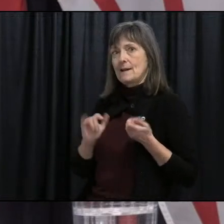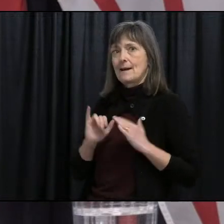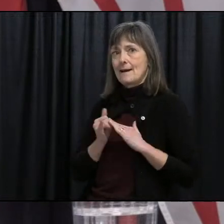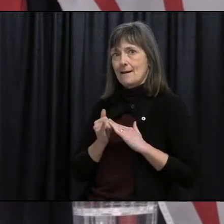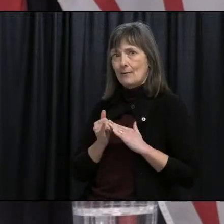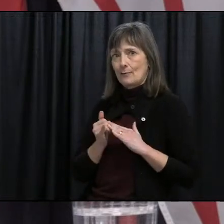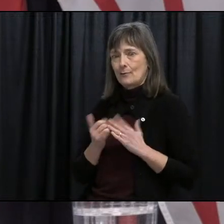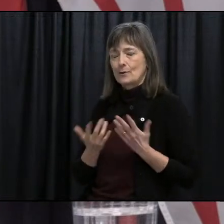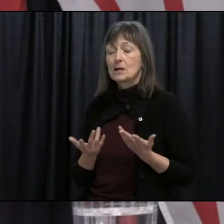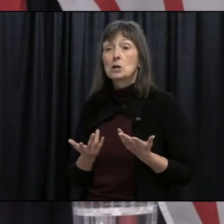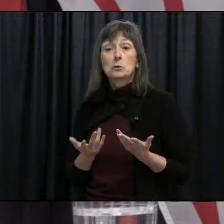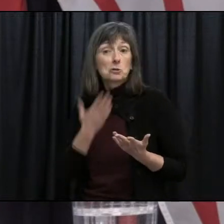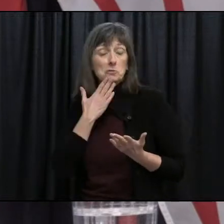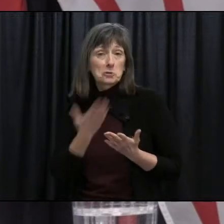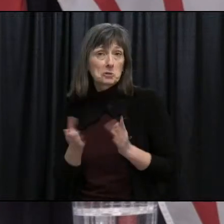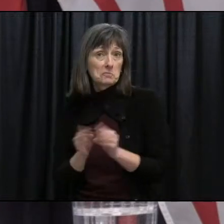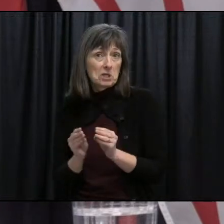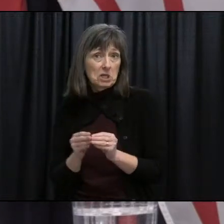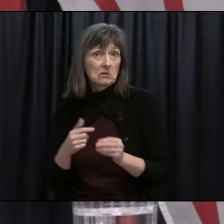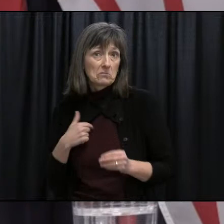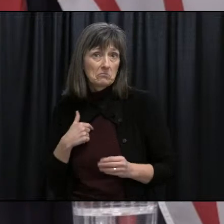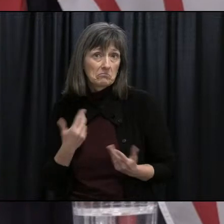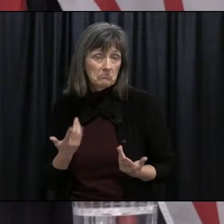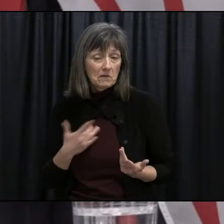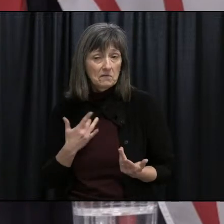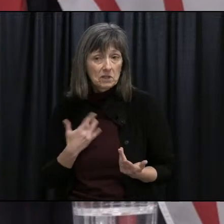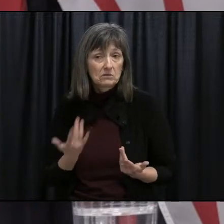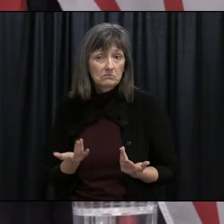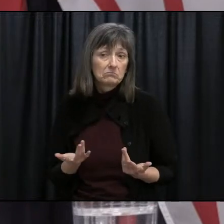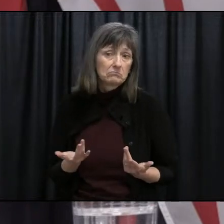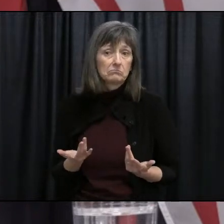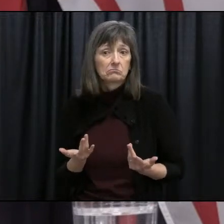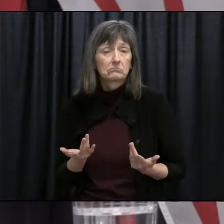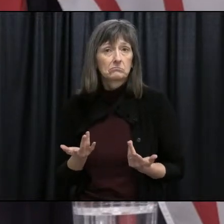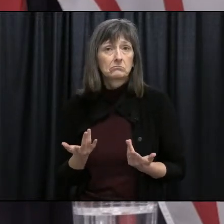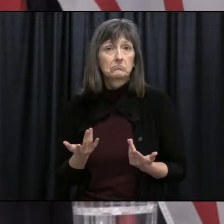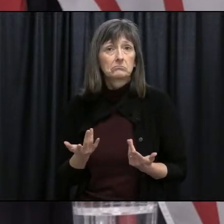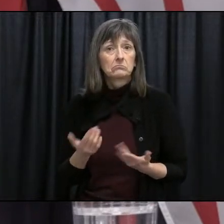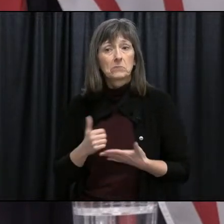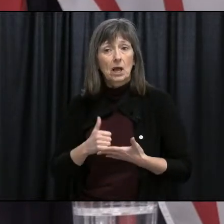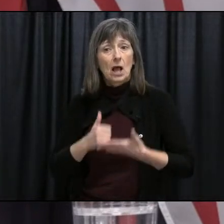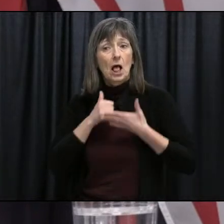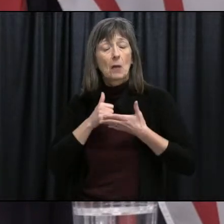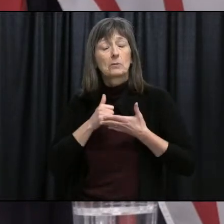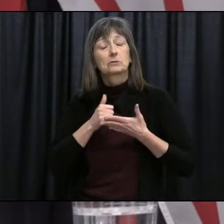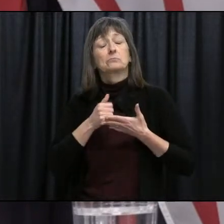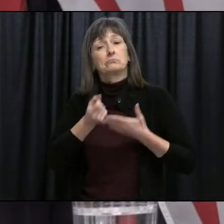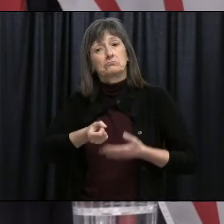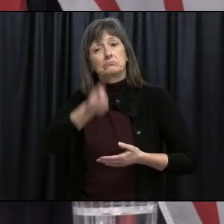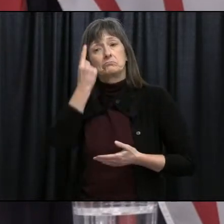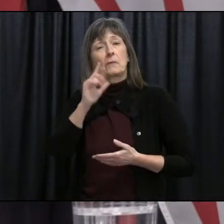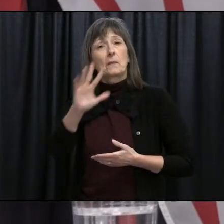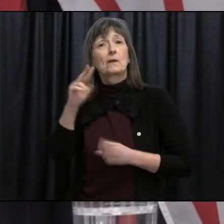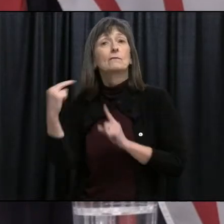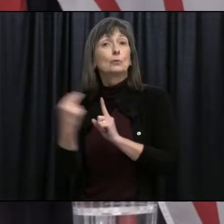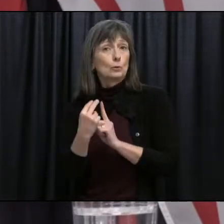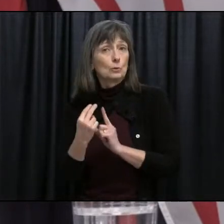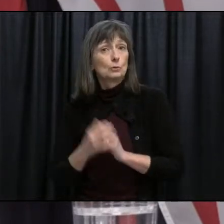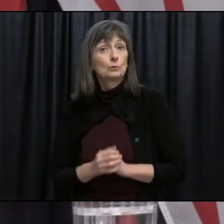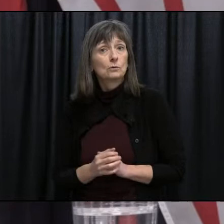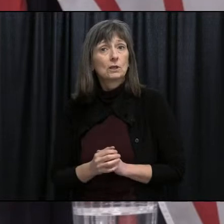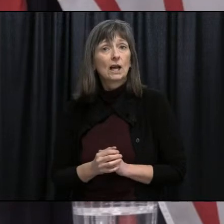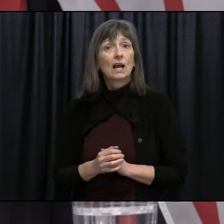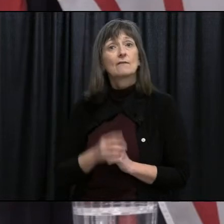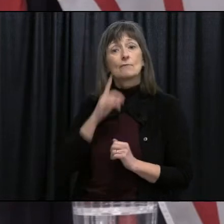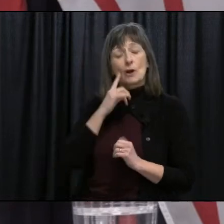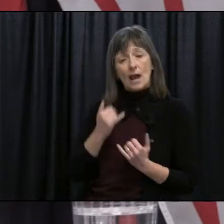forward. I thought it was a good meeting. I thought it was very useful and to hear their concerns and to develop strategies again